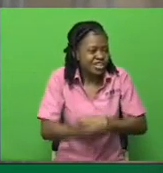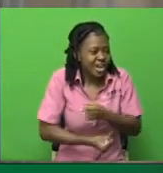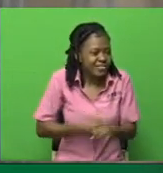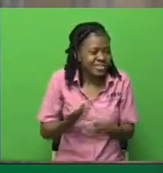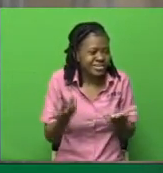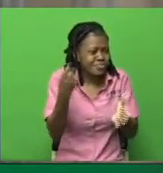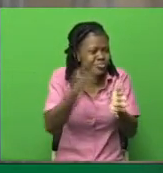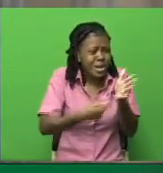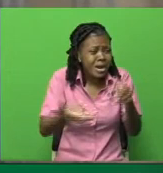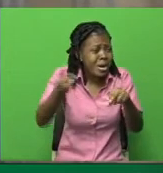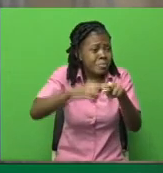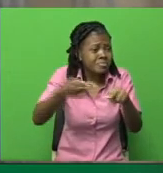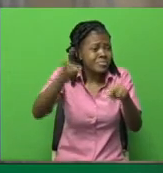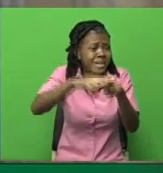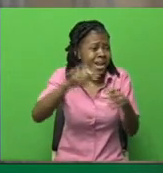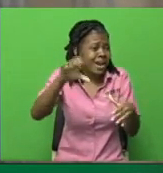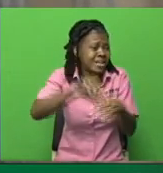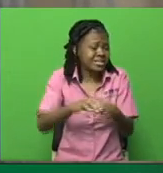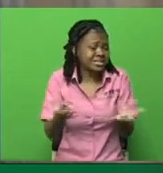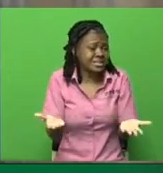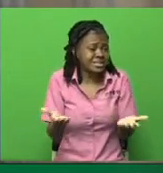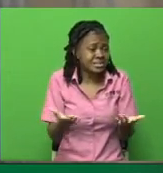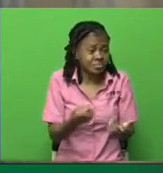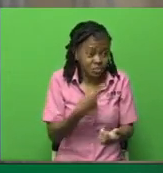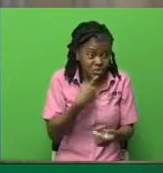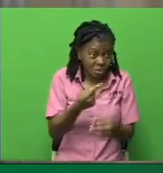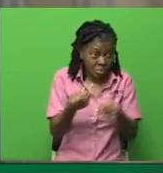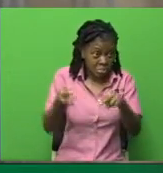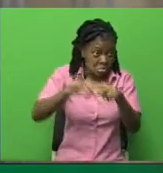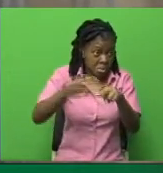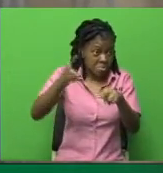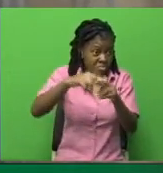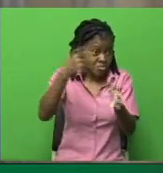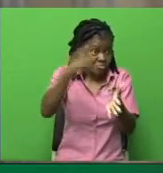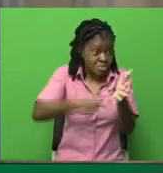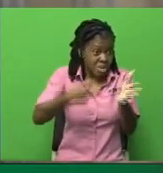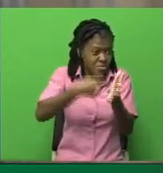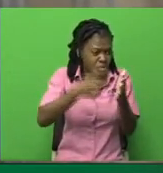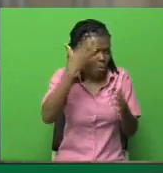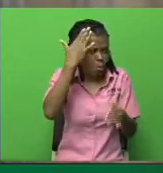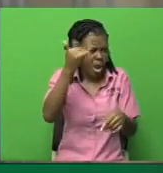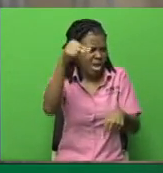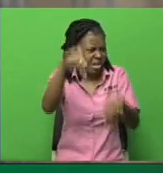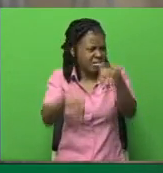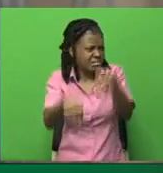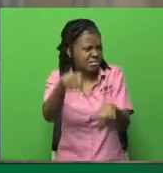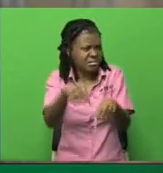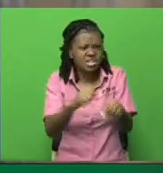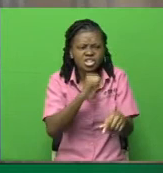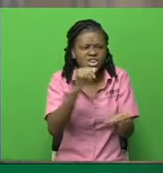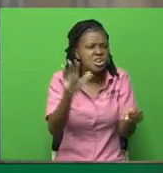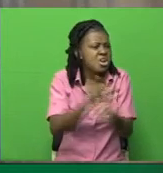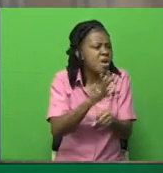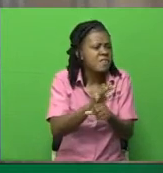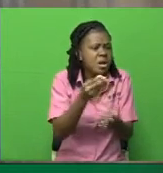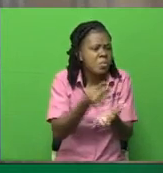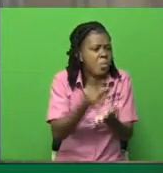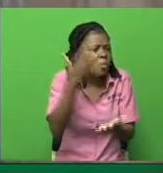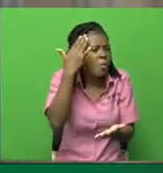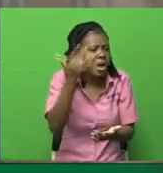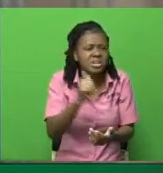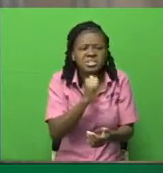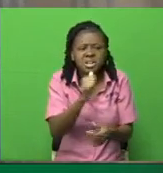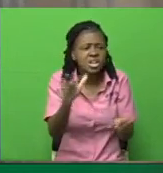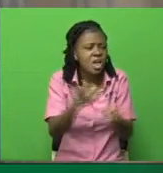that was a justification for not increasing the value of social grants pensions public assistance to realistic